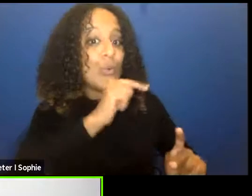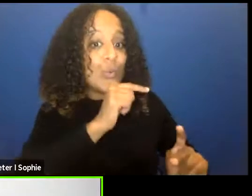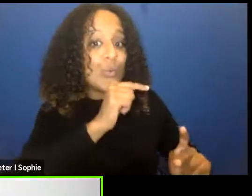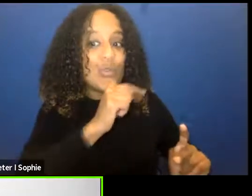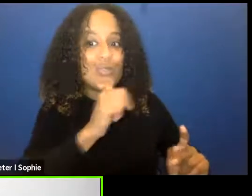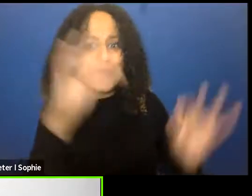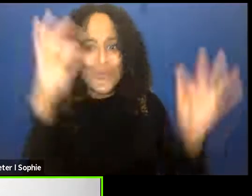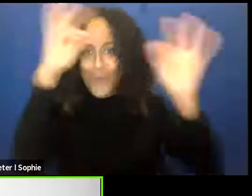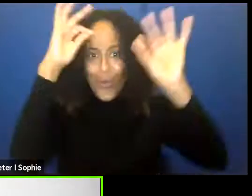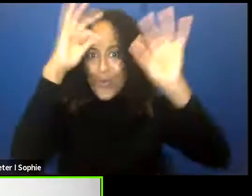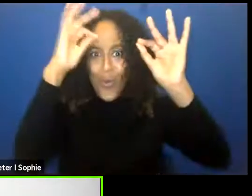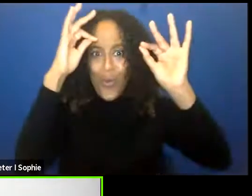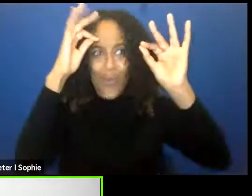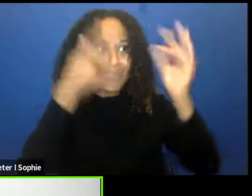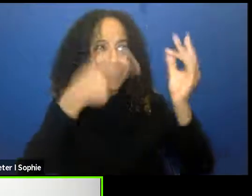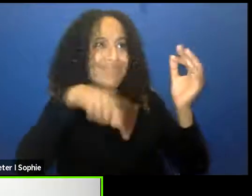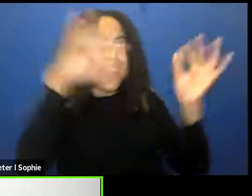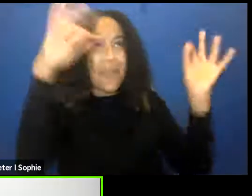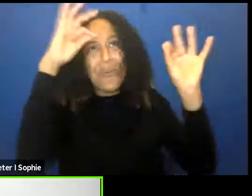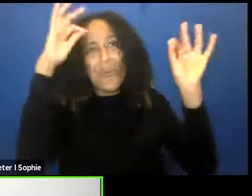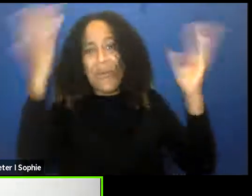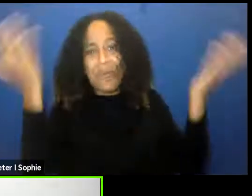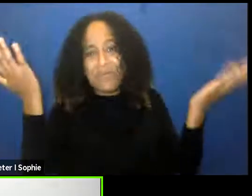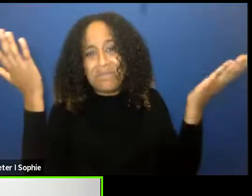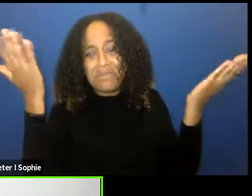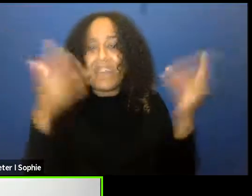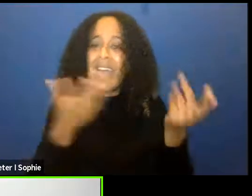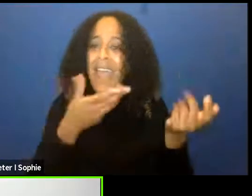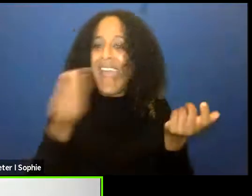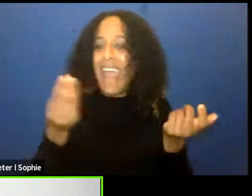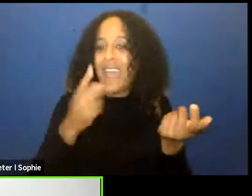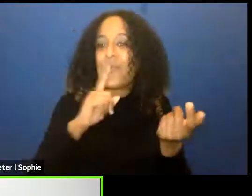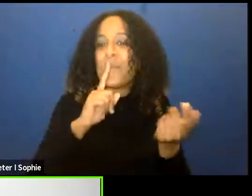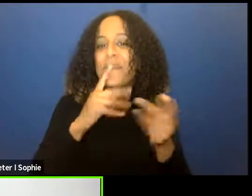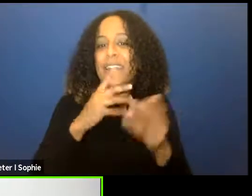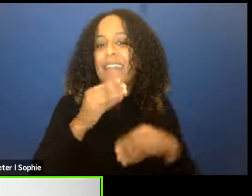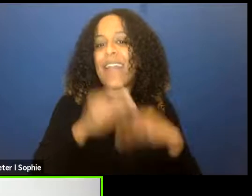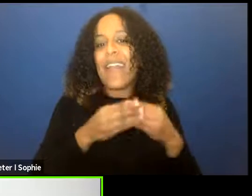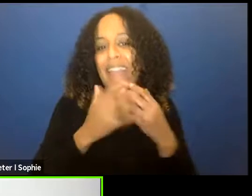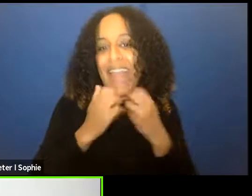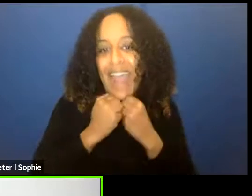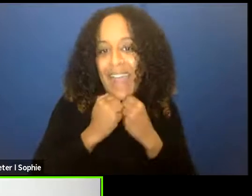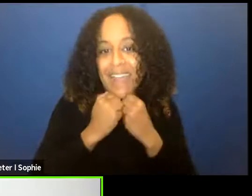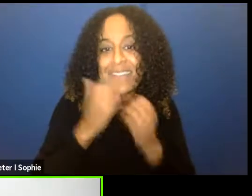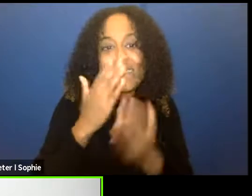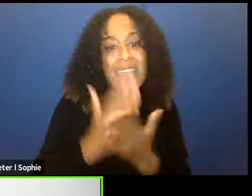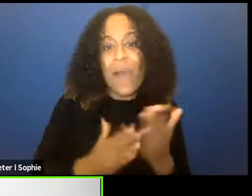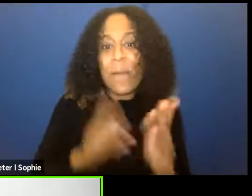don't know what they don't know? And we'll just be kind in that some people are